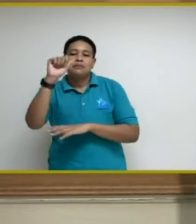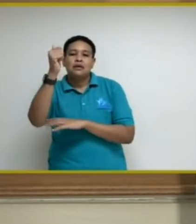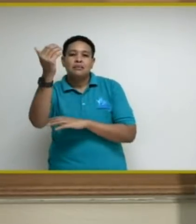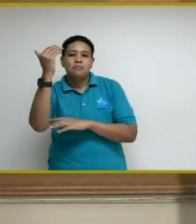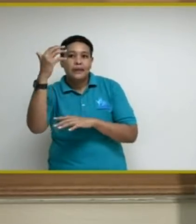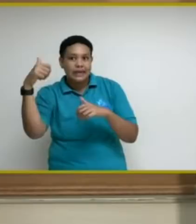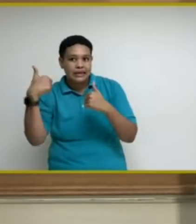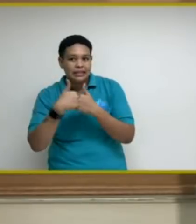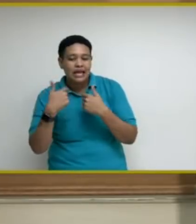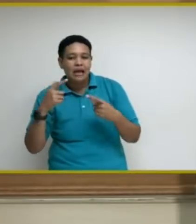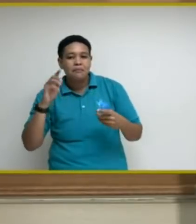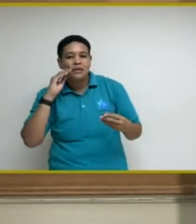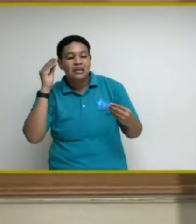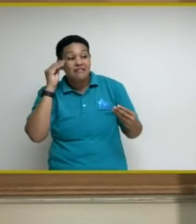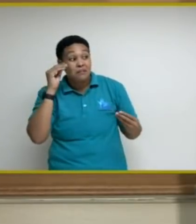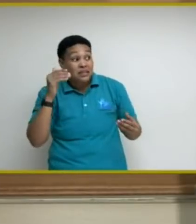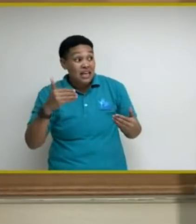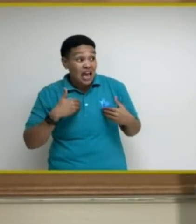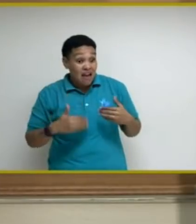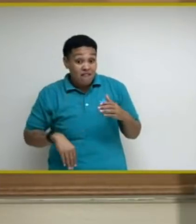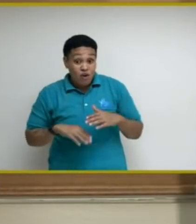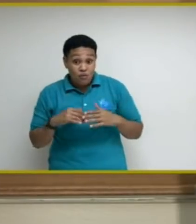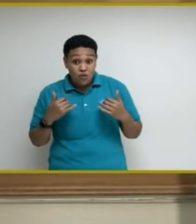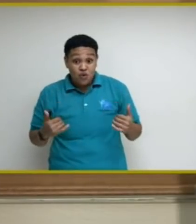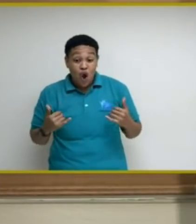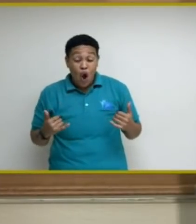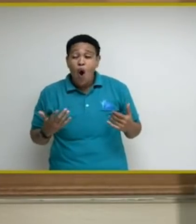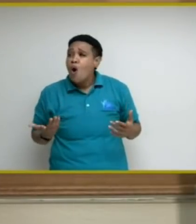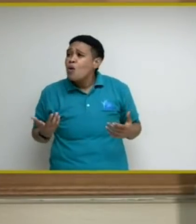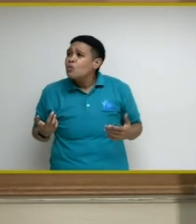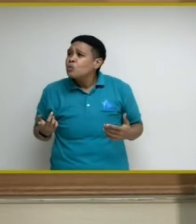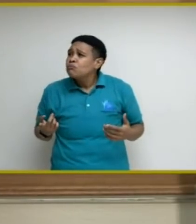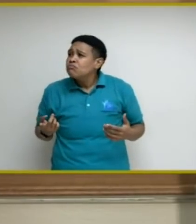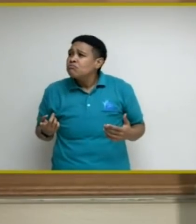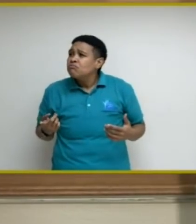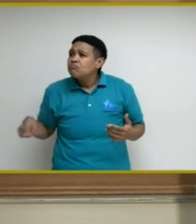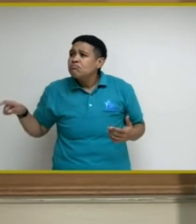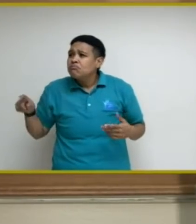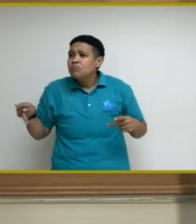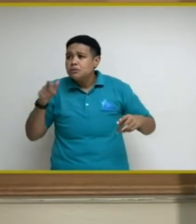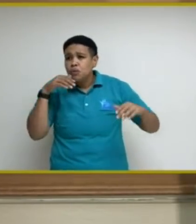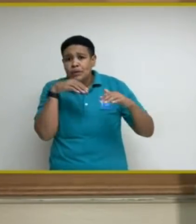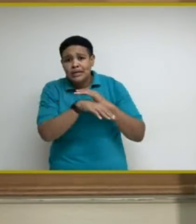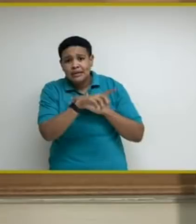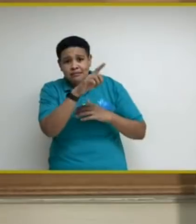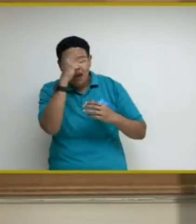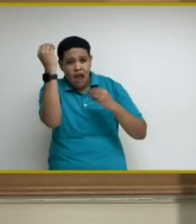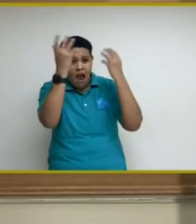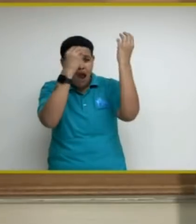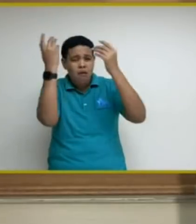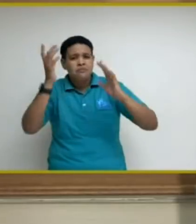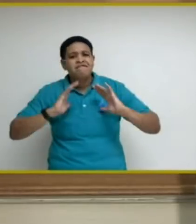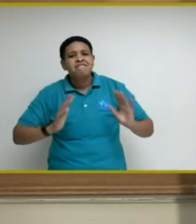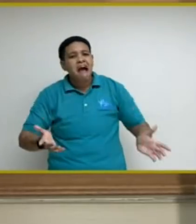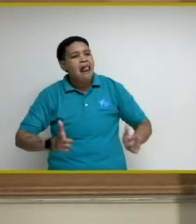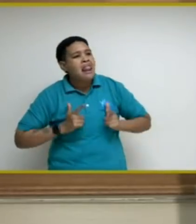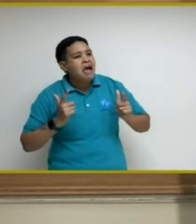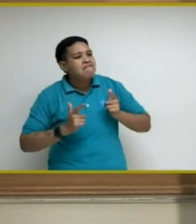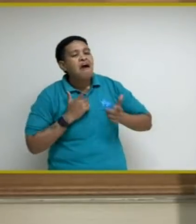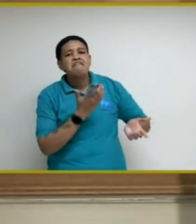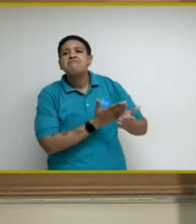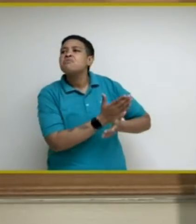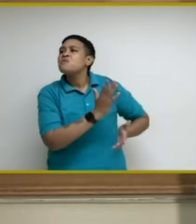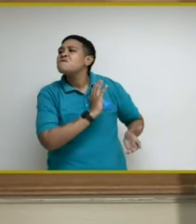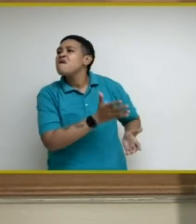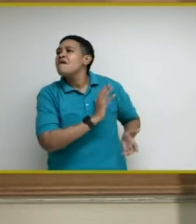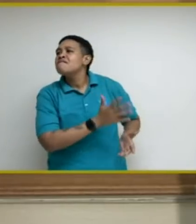o'clock. The information that I have up to this point is that the occupants of the vehicle are alive, are